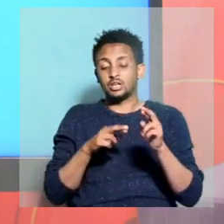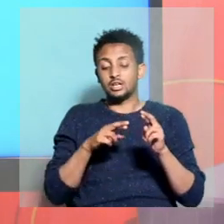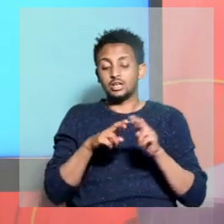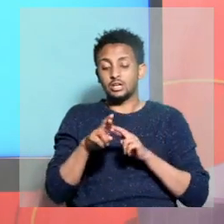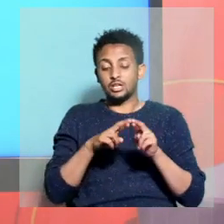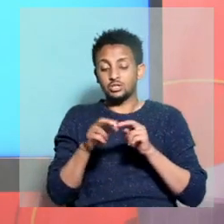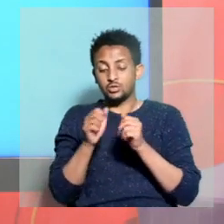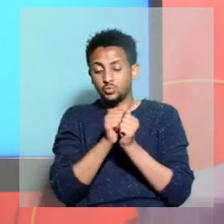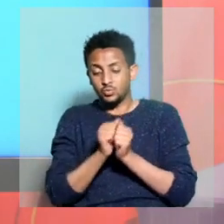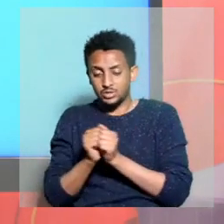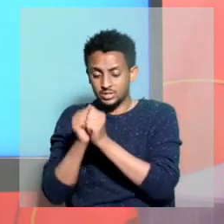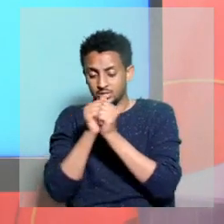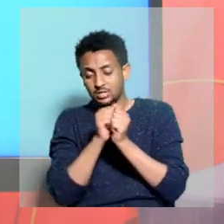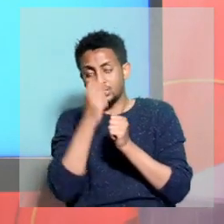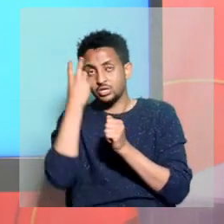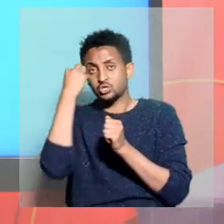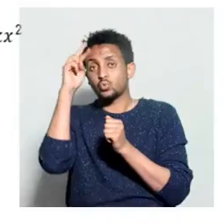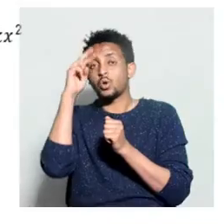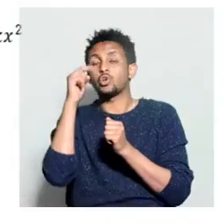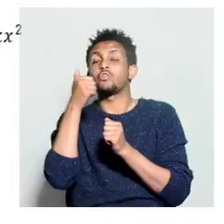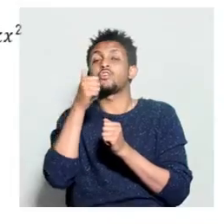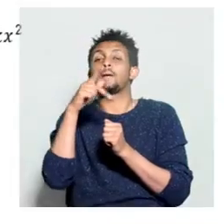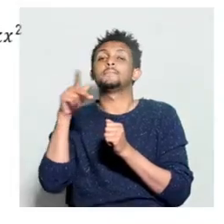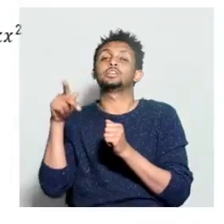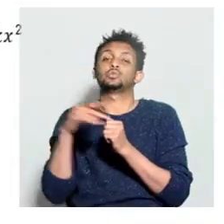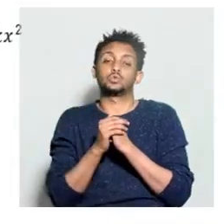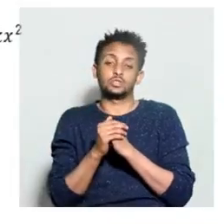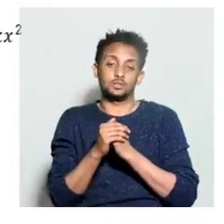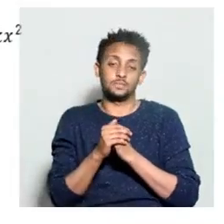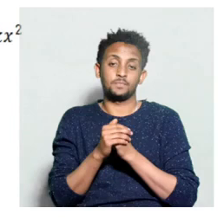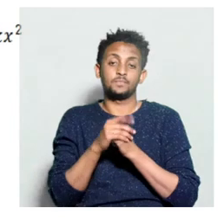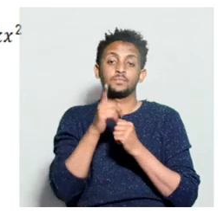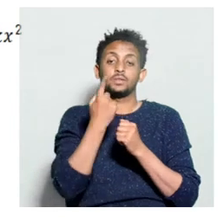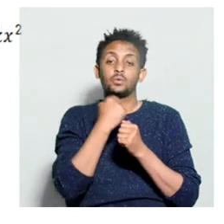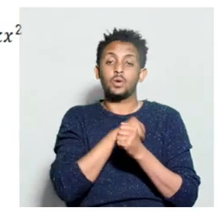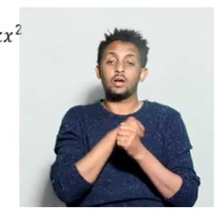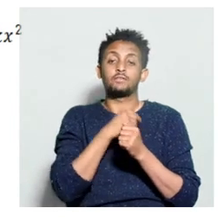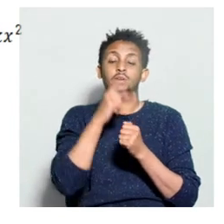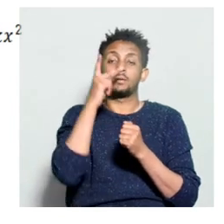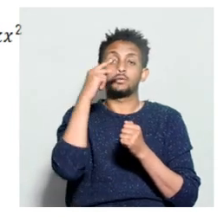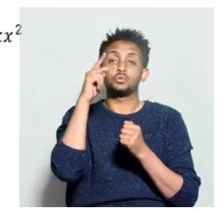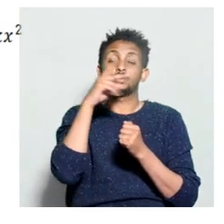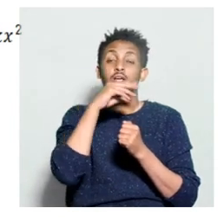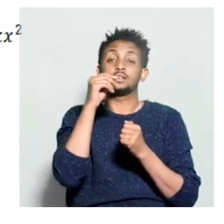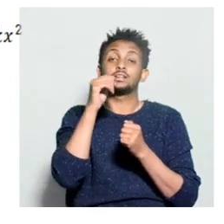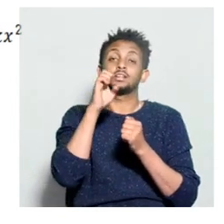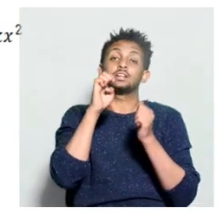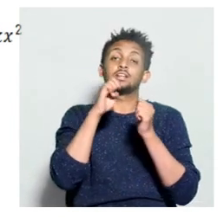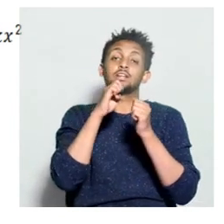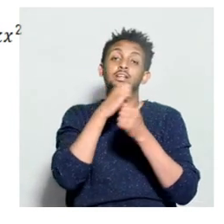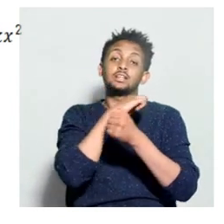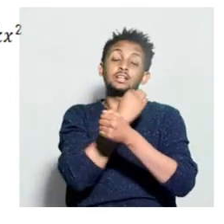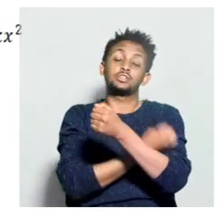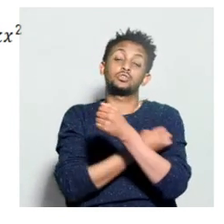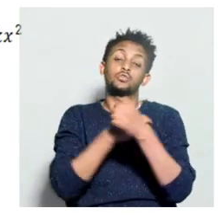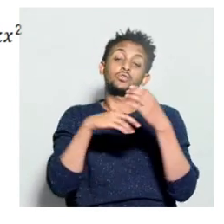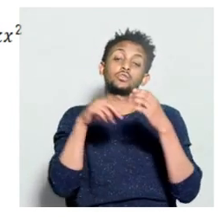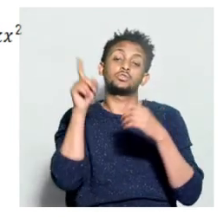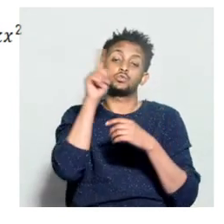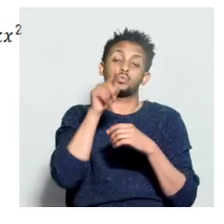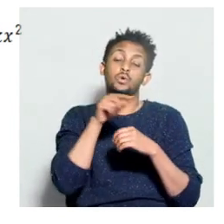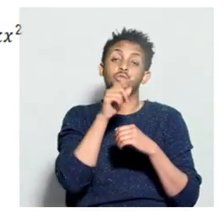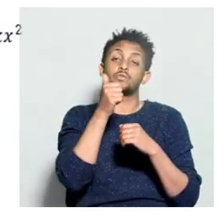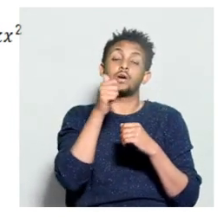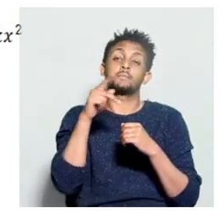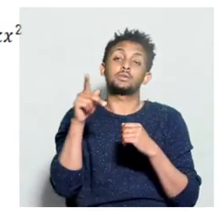related with that of square of the amplitude. For a given oscillator, we have the amplitude, and energy is associated with that of the square of